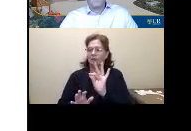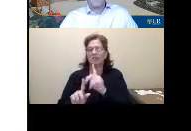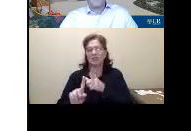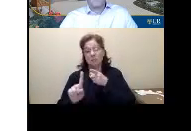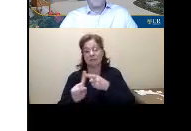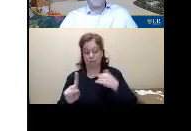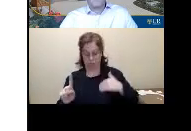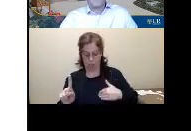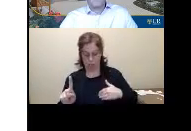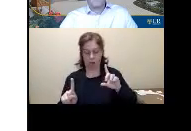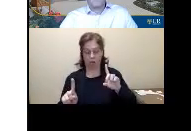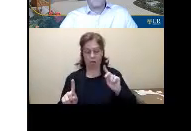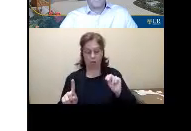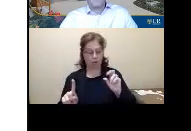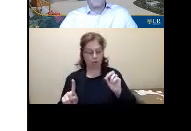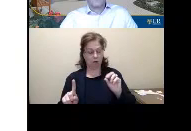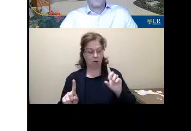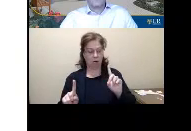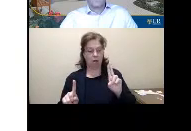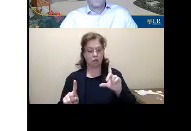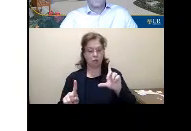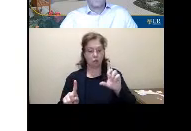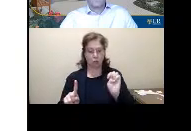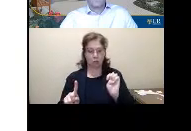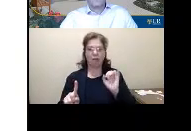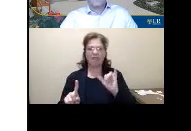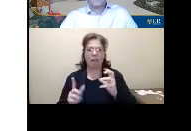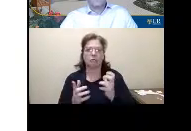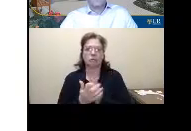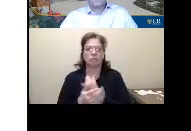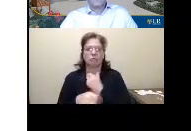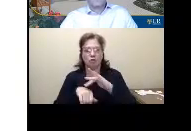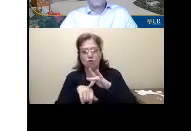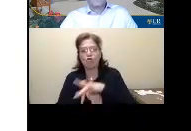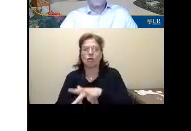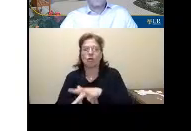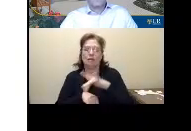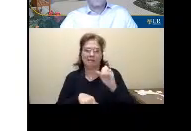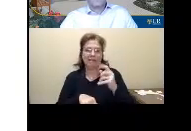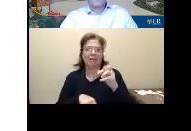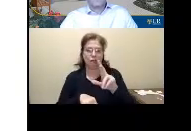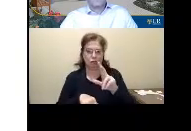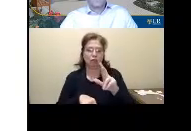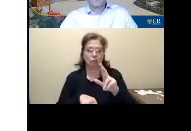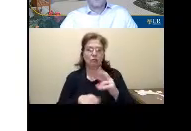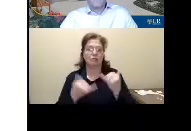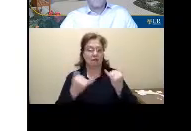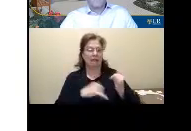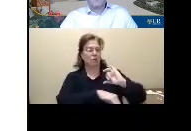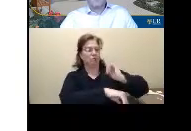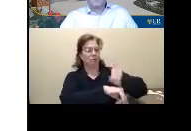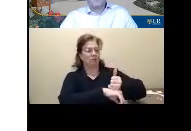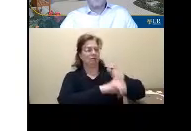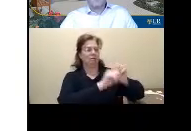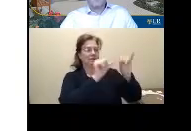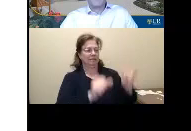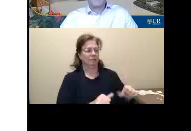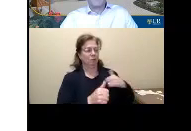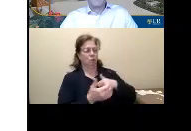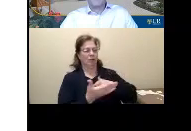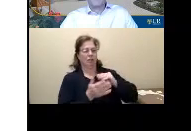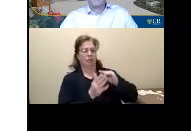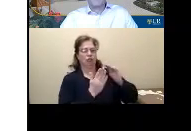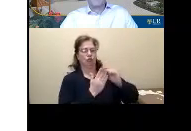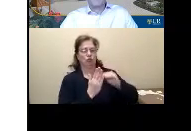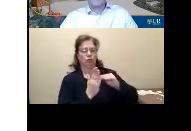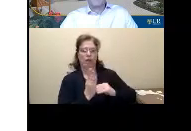another opportunity to identify early stage lung cancer. We've built a system where we keep track of patients, and we know when they've missed